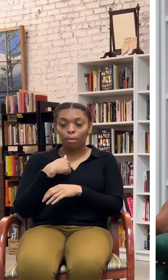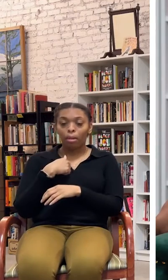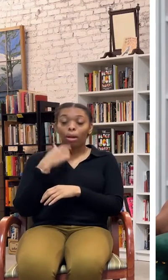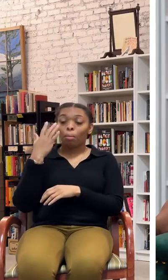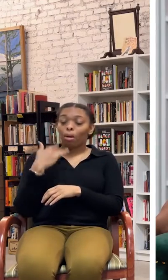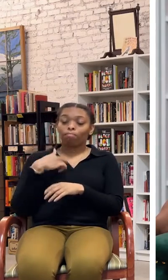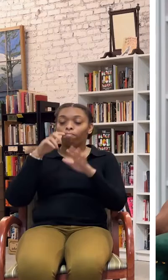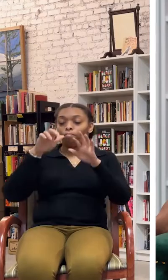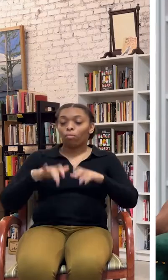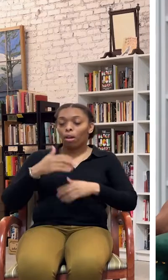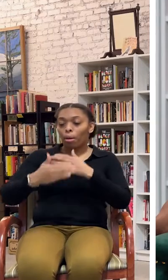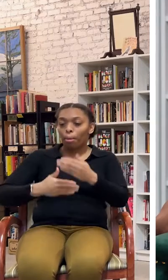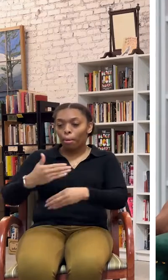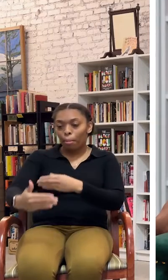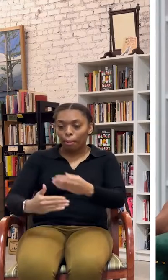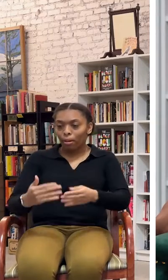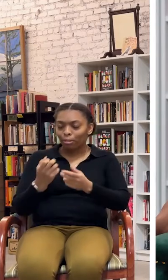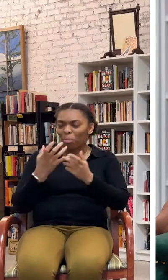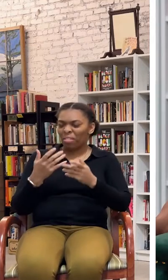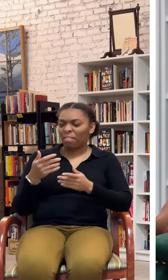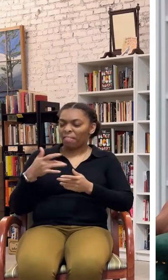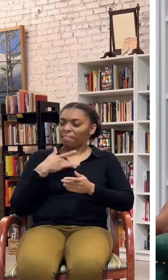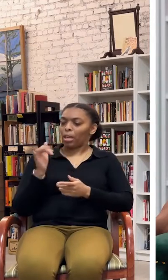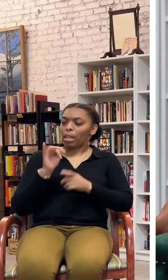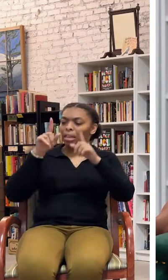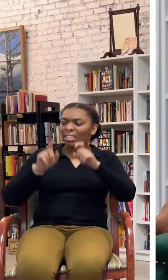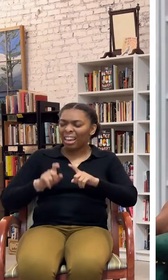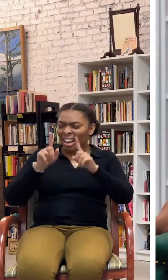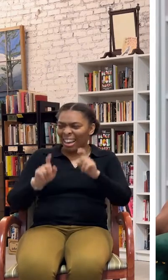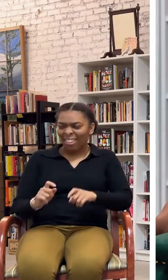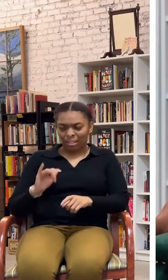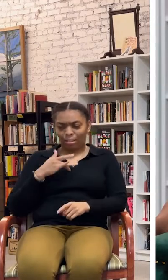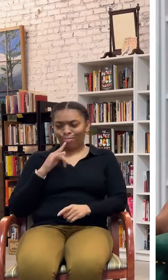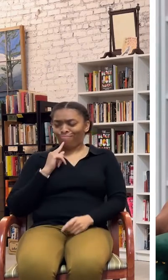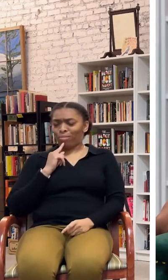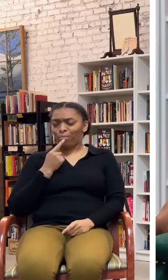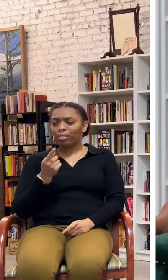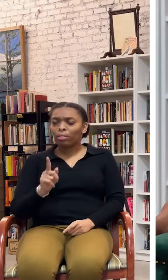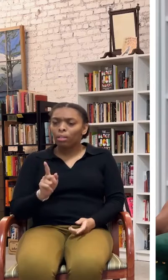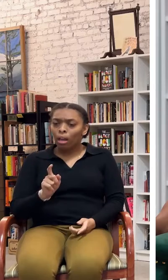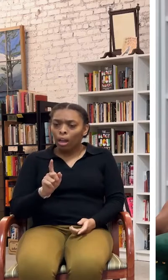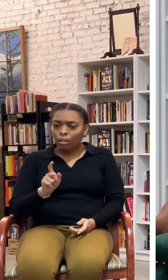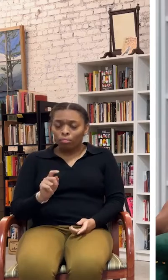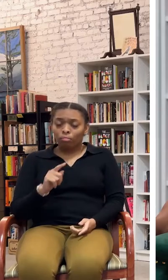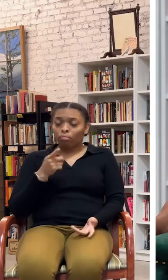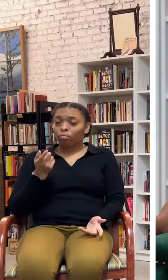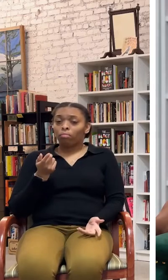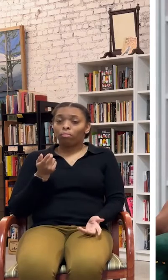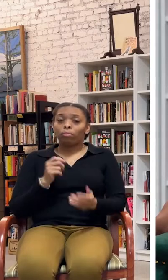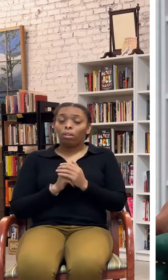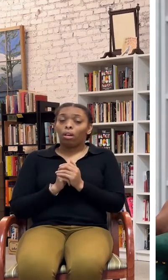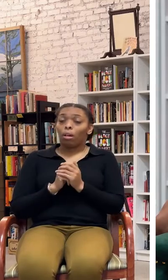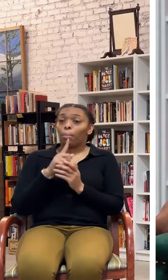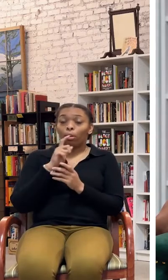writing process, a lot of it felt like a test. A lot of it felt like, are you serious? Like, are you really about this life?